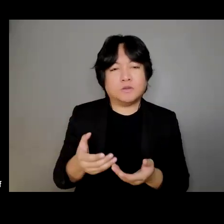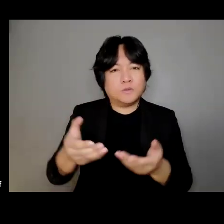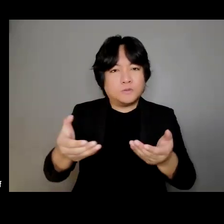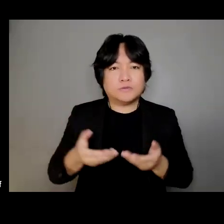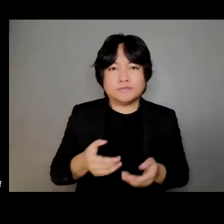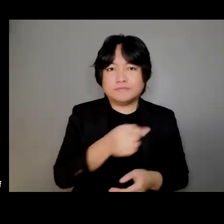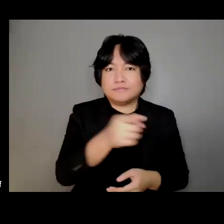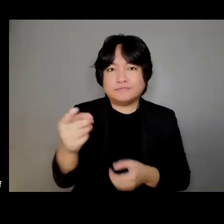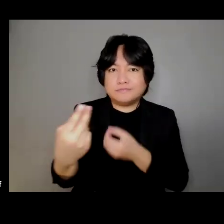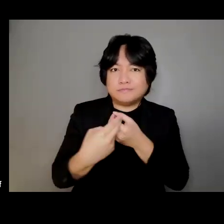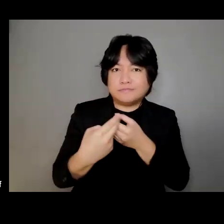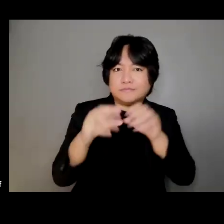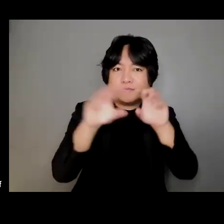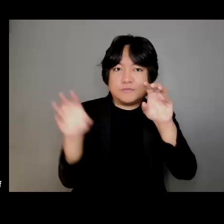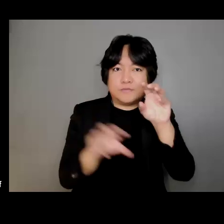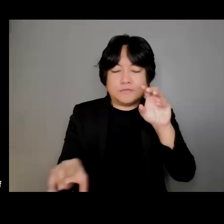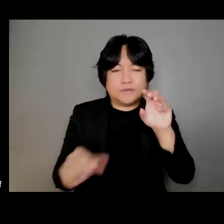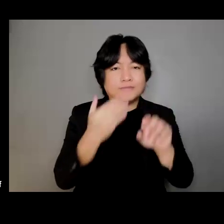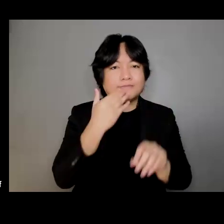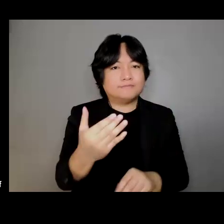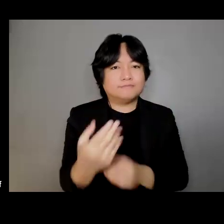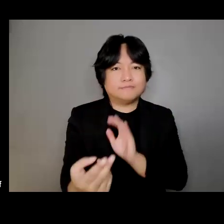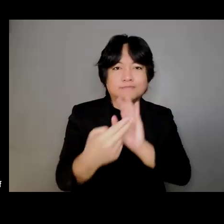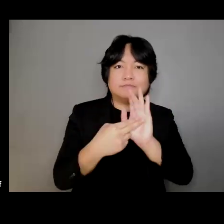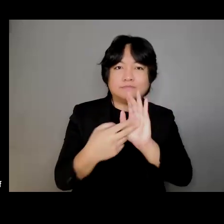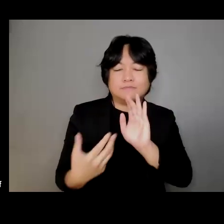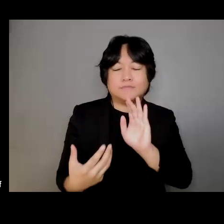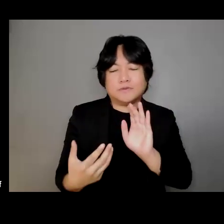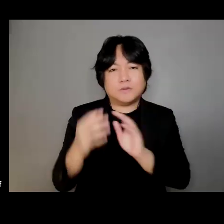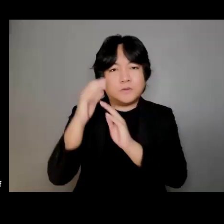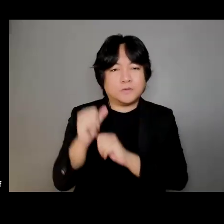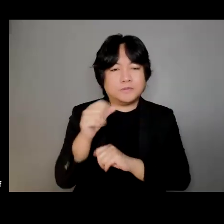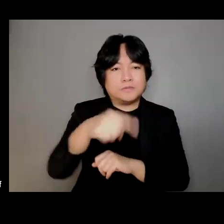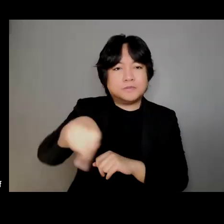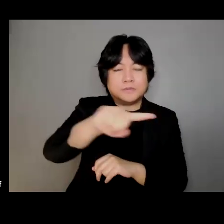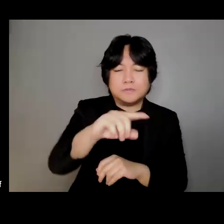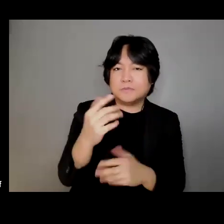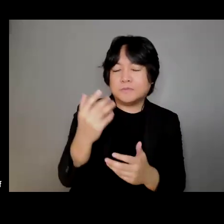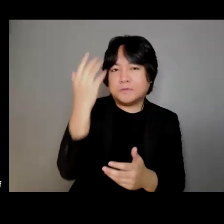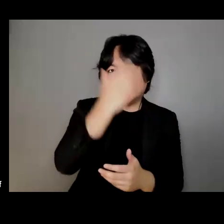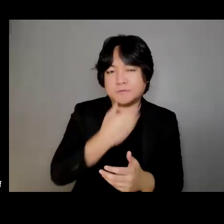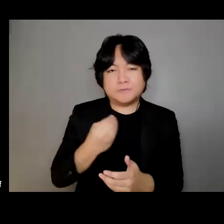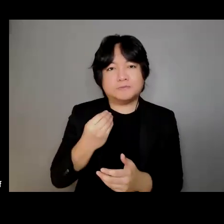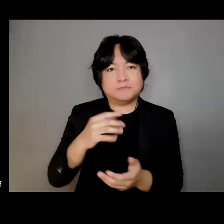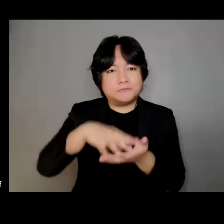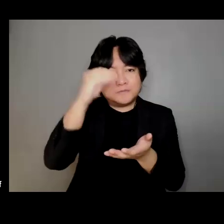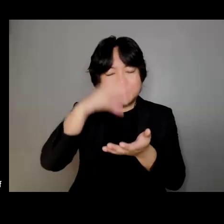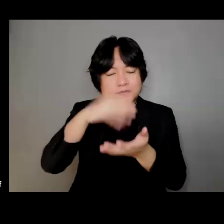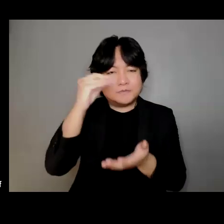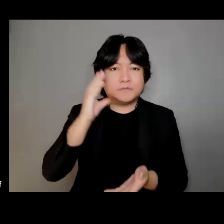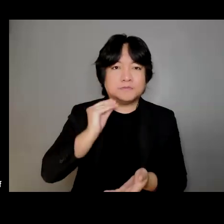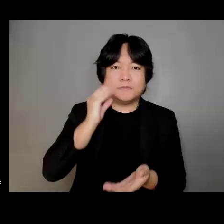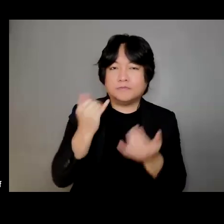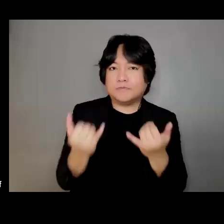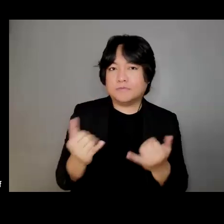for registering. No, we hope you have a wonderful learning experience this afternoon, no?